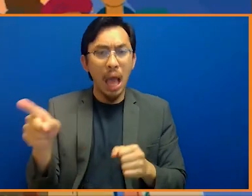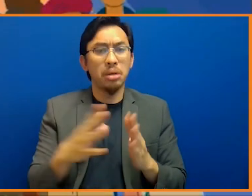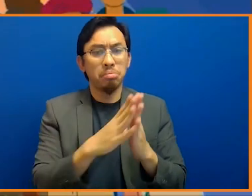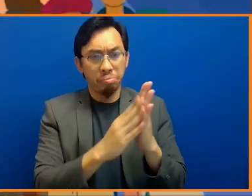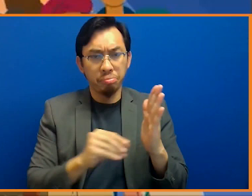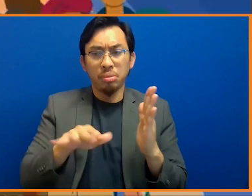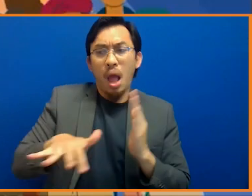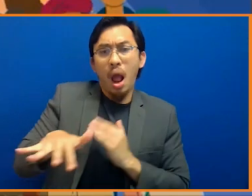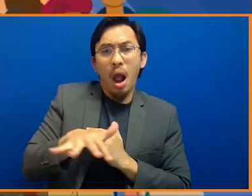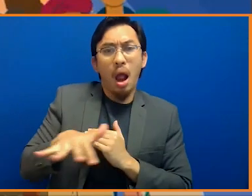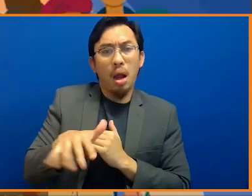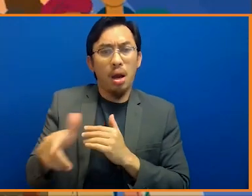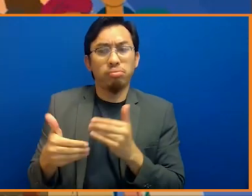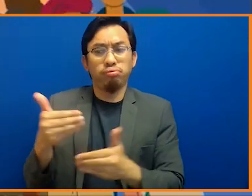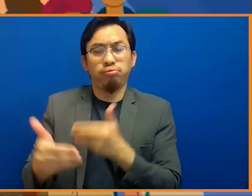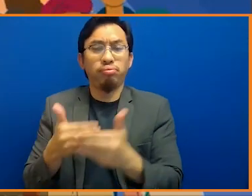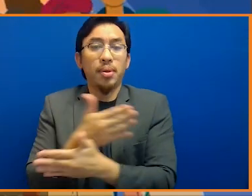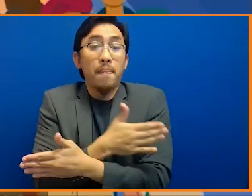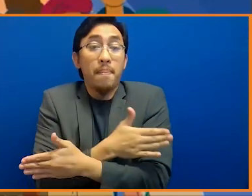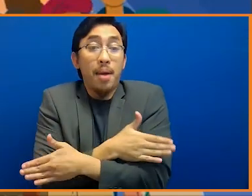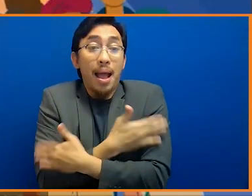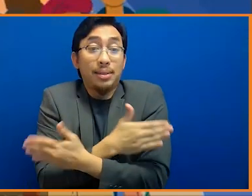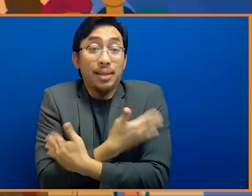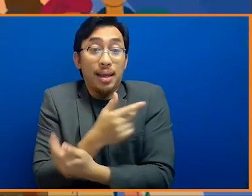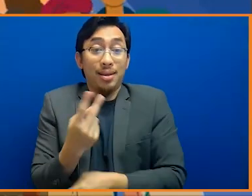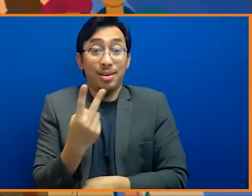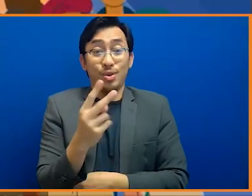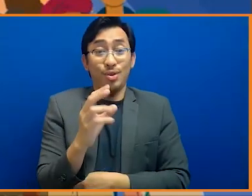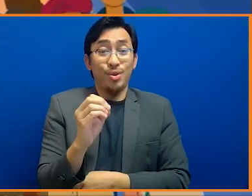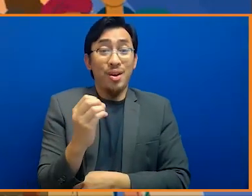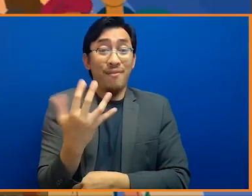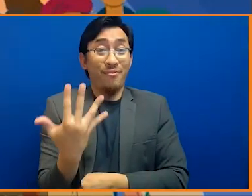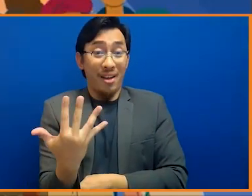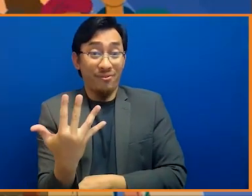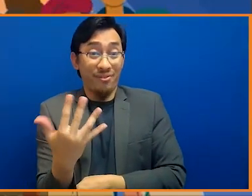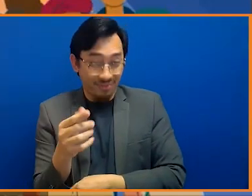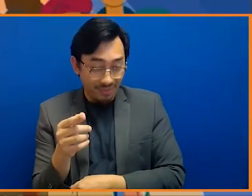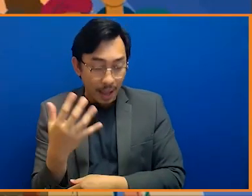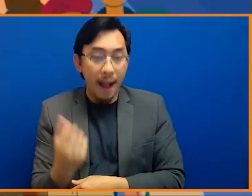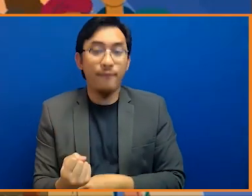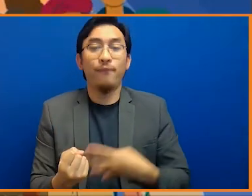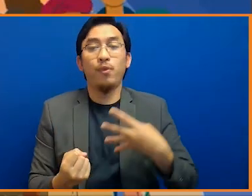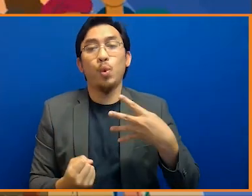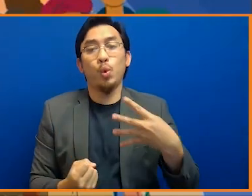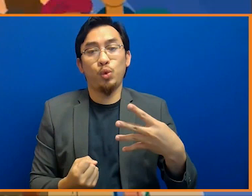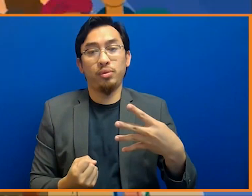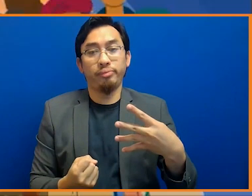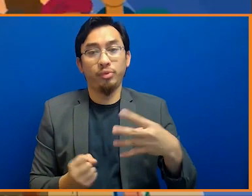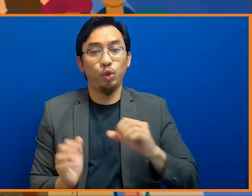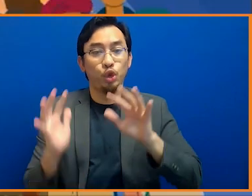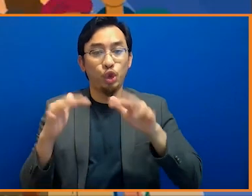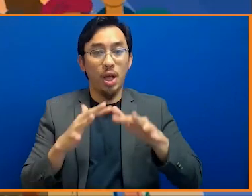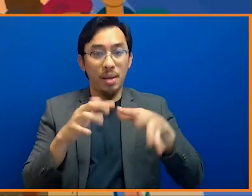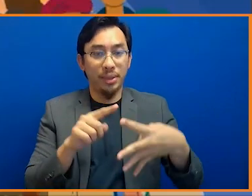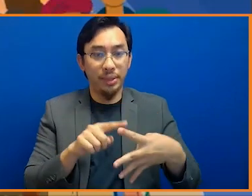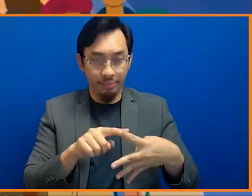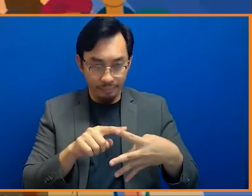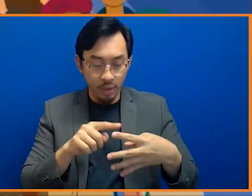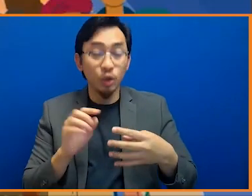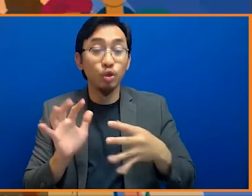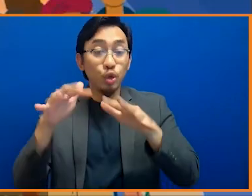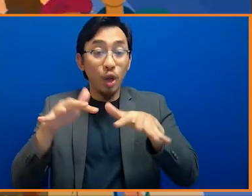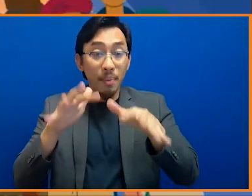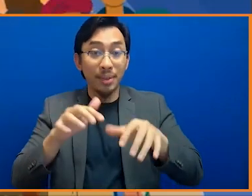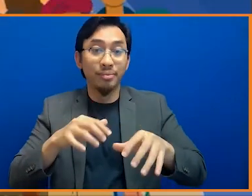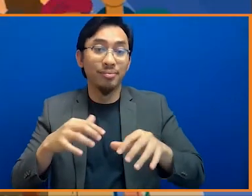area. In Banda Aceh since 2005, we have 4 types of tsunami evacuation building or escape